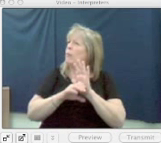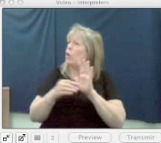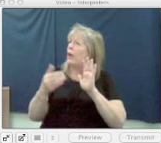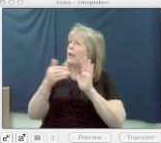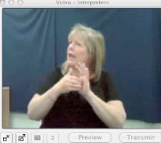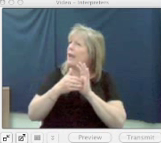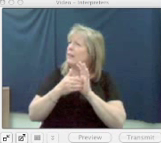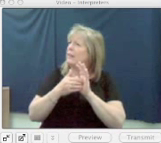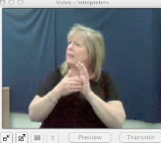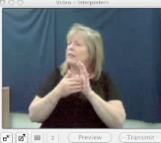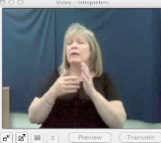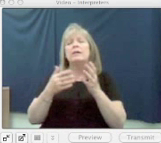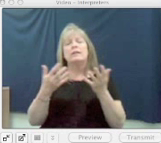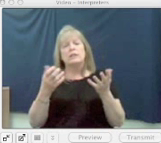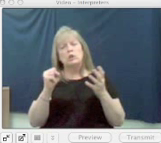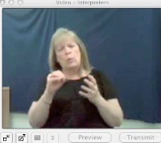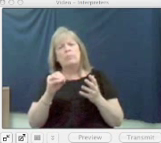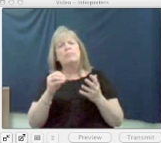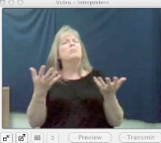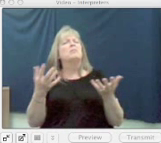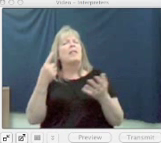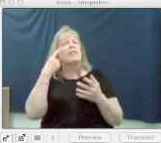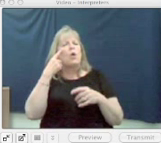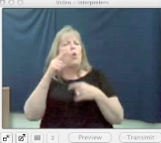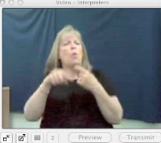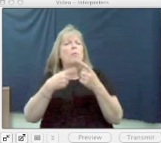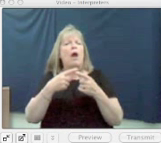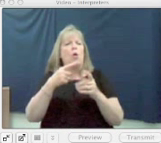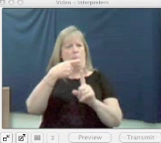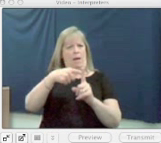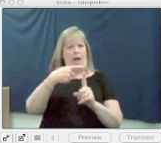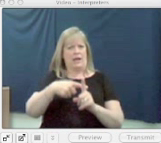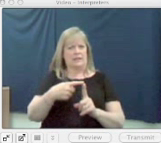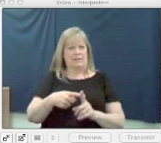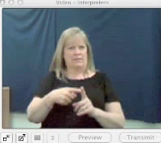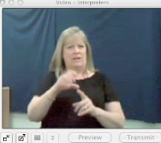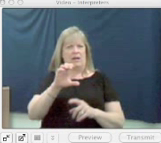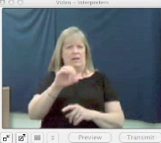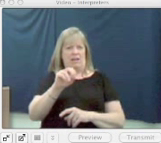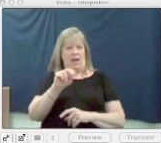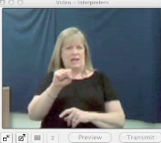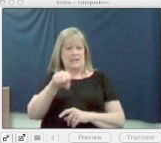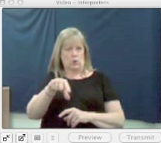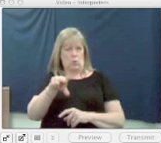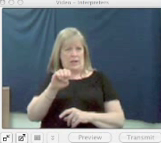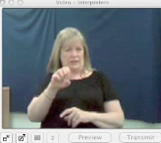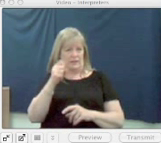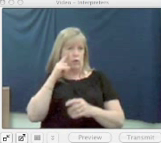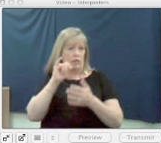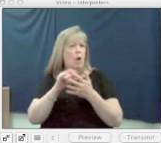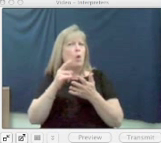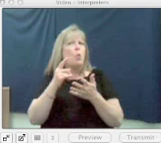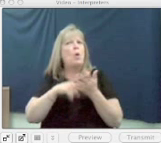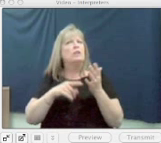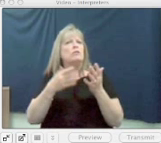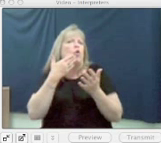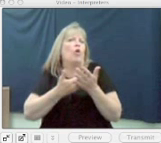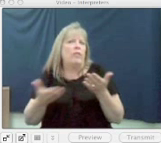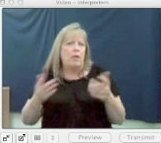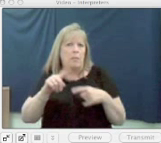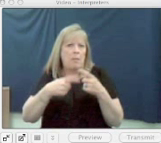What is the positive consequence of that decision? What is the merit of it? She has a second opportunity to provide accurate